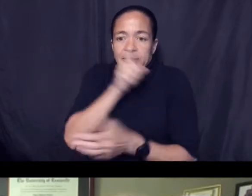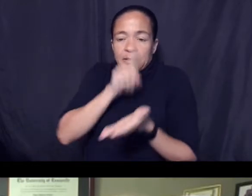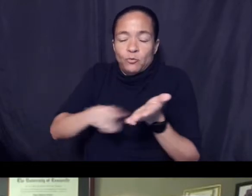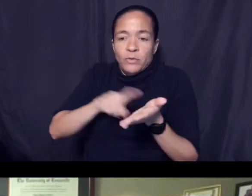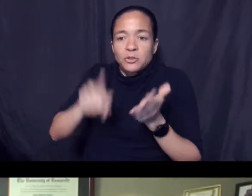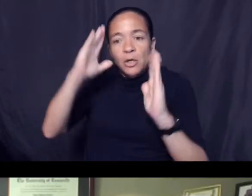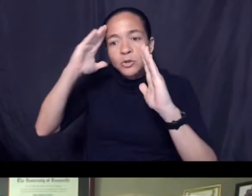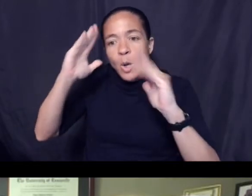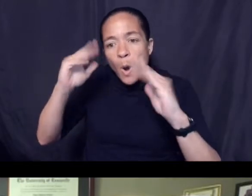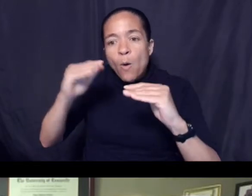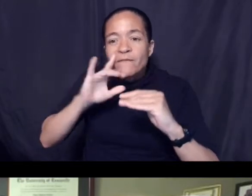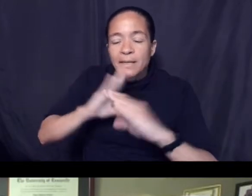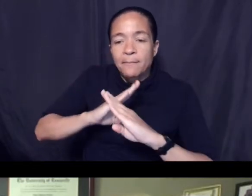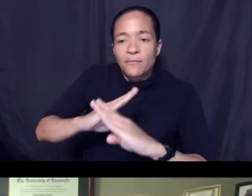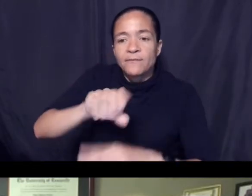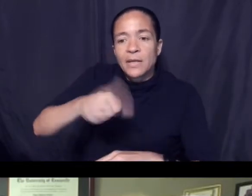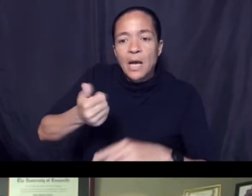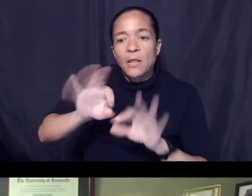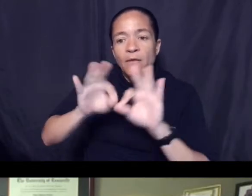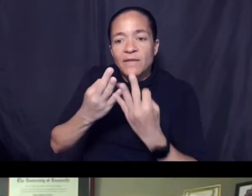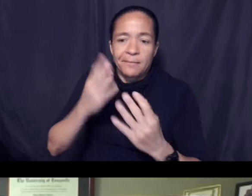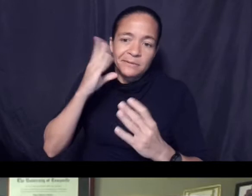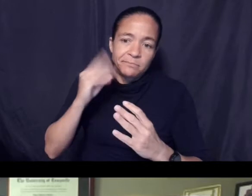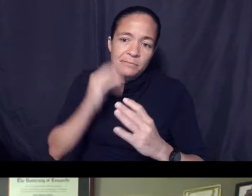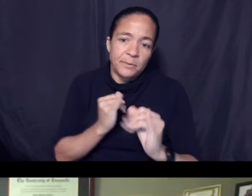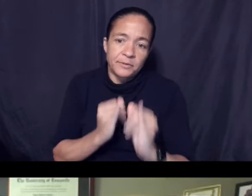families, that this may be prevented in the future.